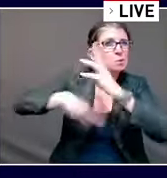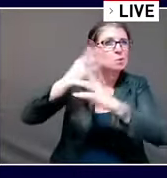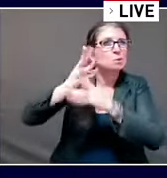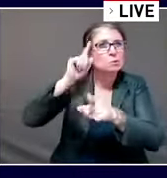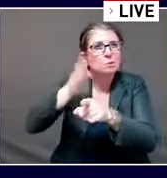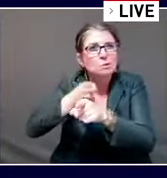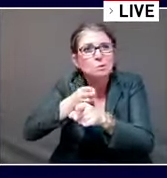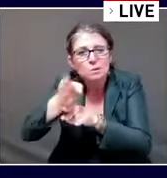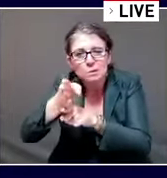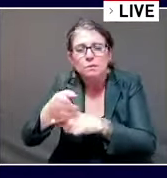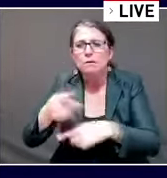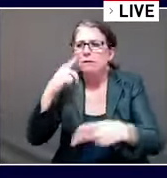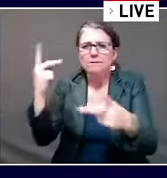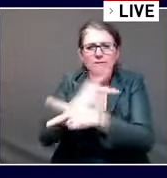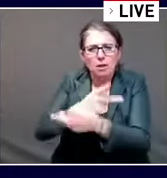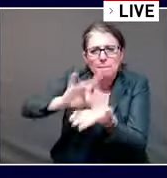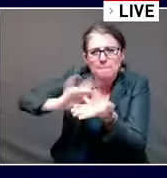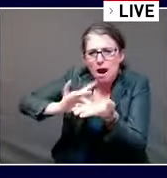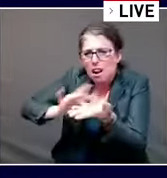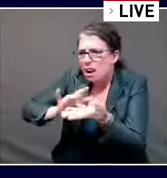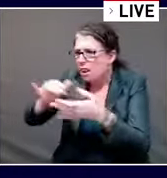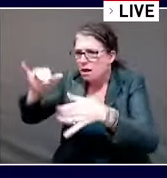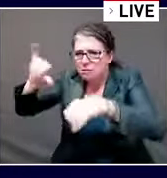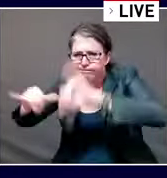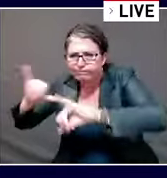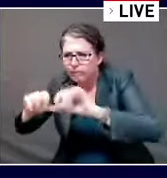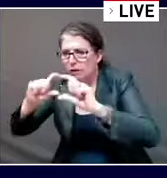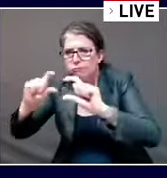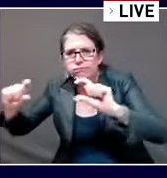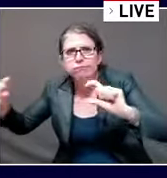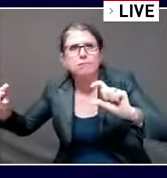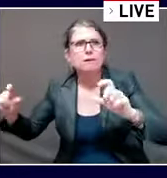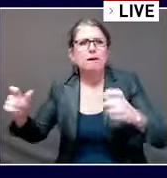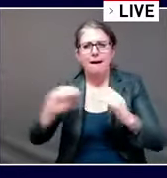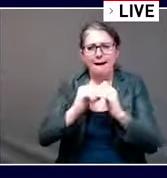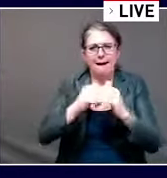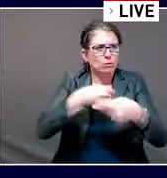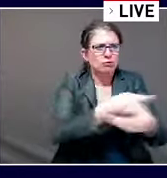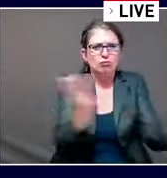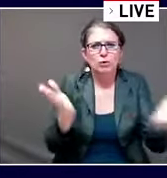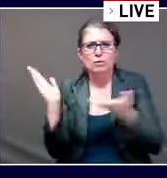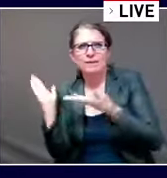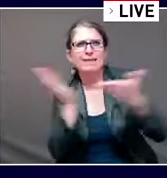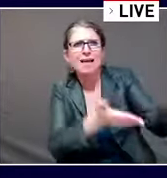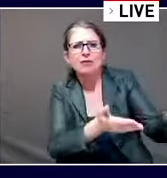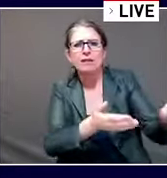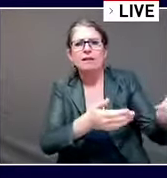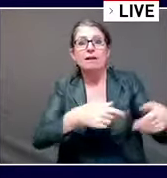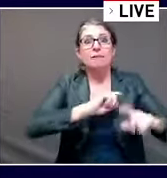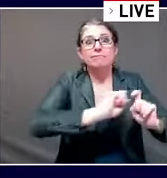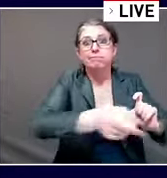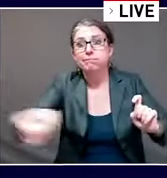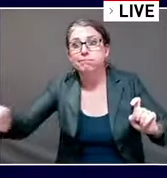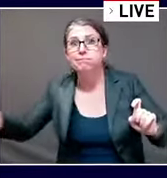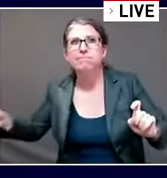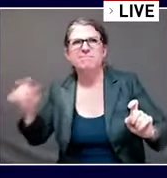of administering and distributing the vaccine. Even though these two pieces of data are